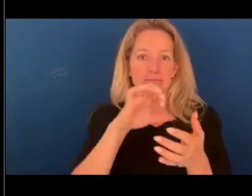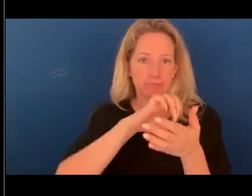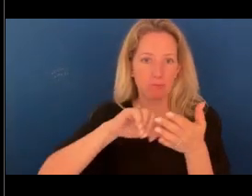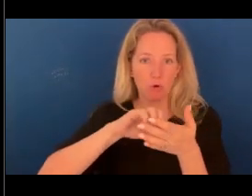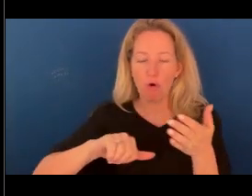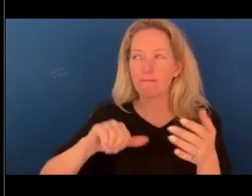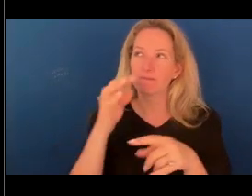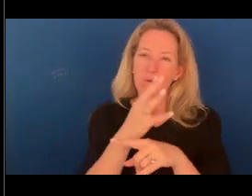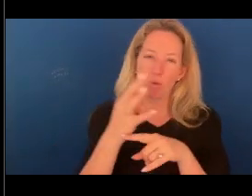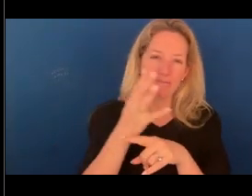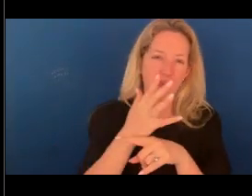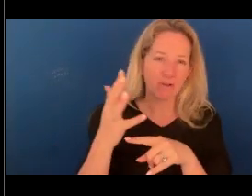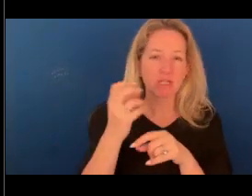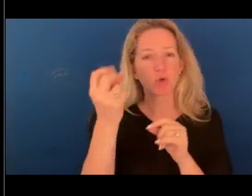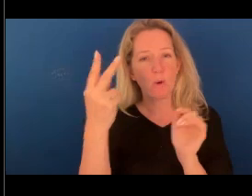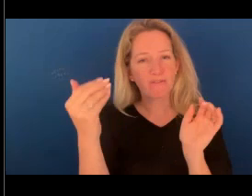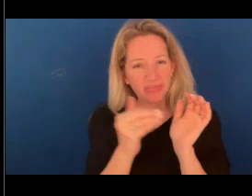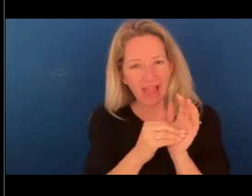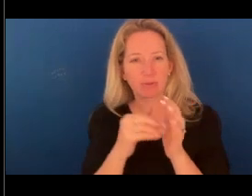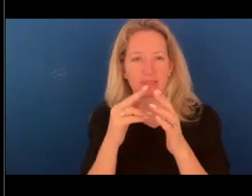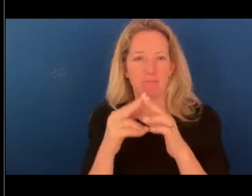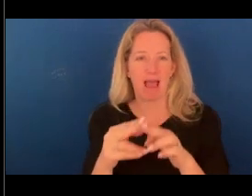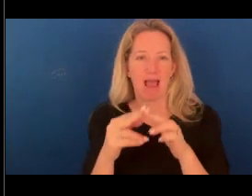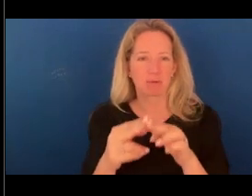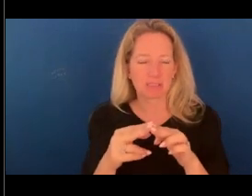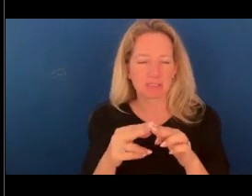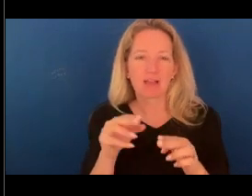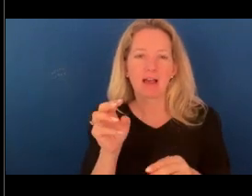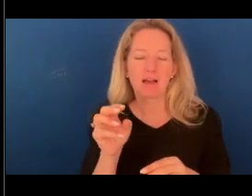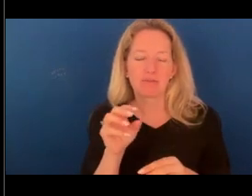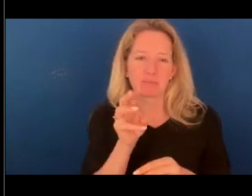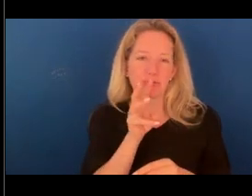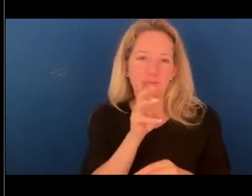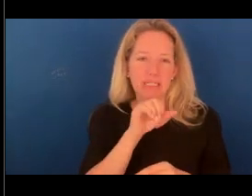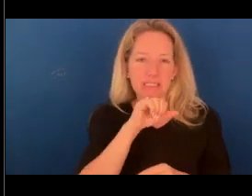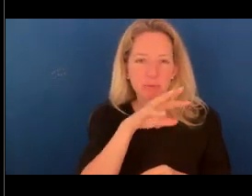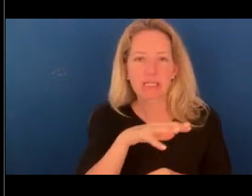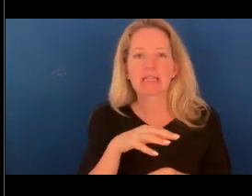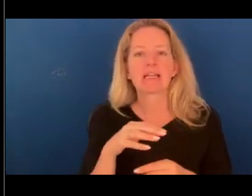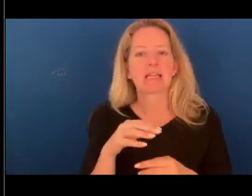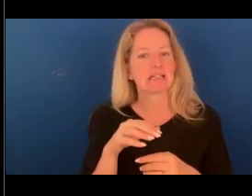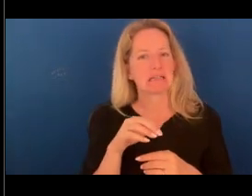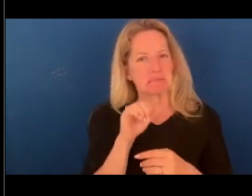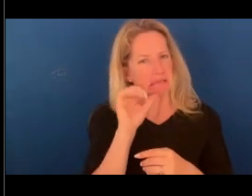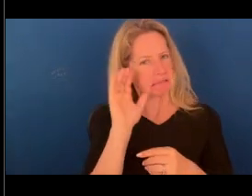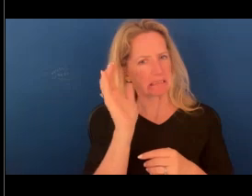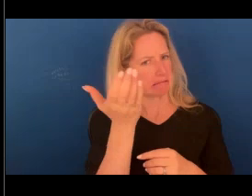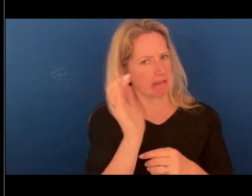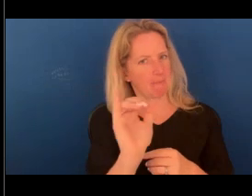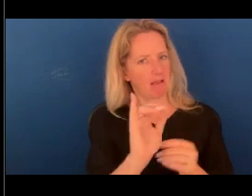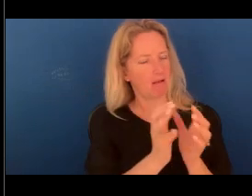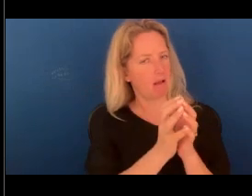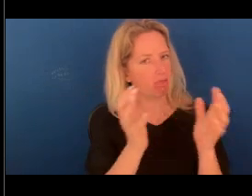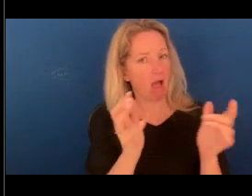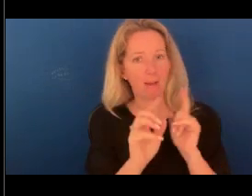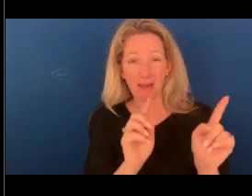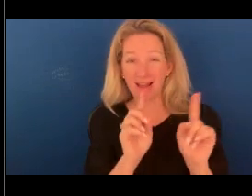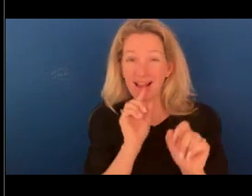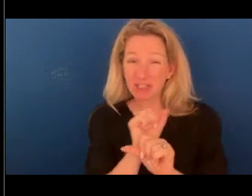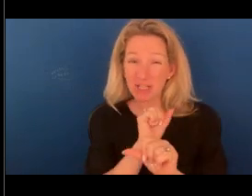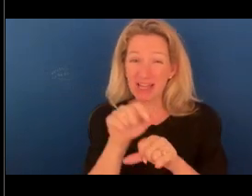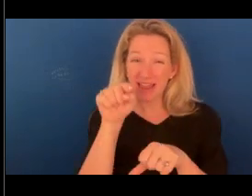removed 12,000 pounds of marine debris, which doesn't seem like a ton, but actually with these really remote